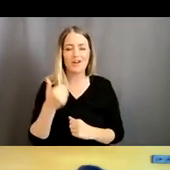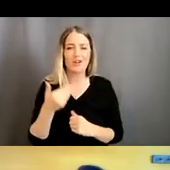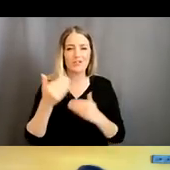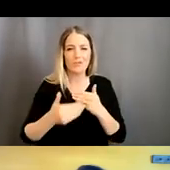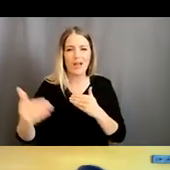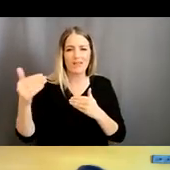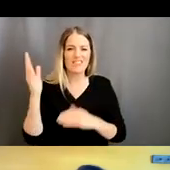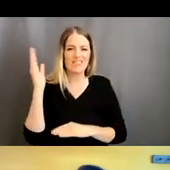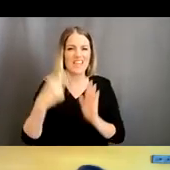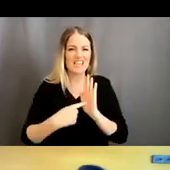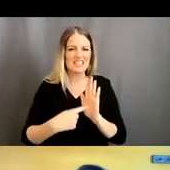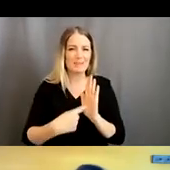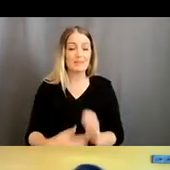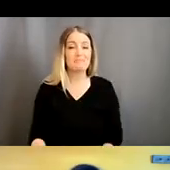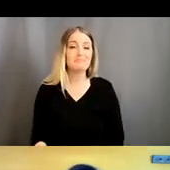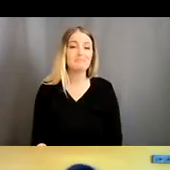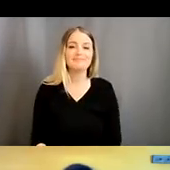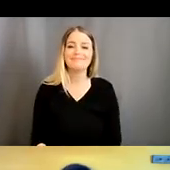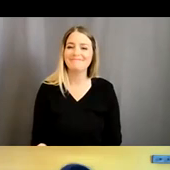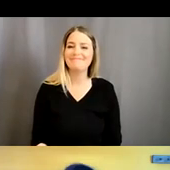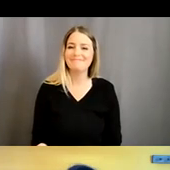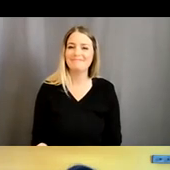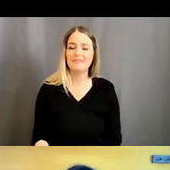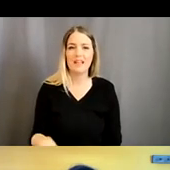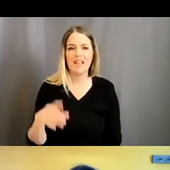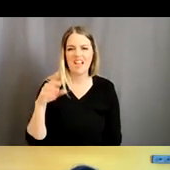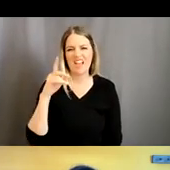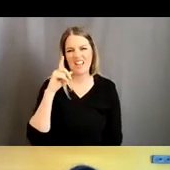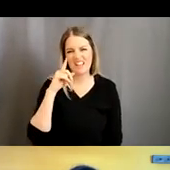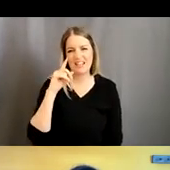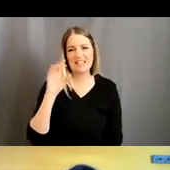exhibit? Yeah, I think it's going to be an ongoing